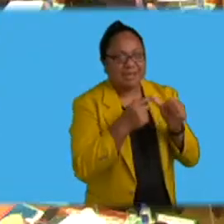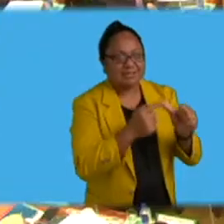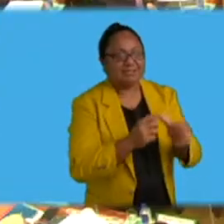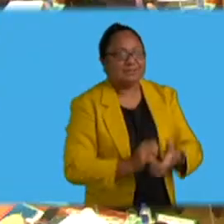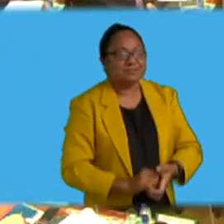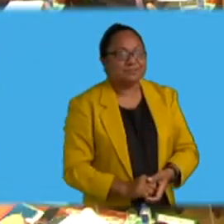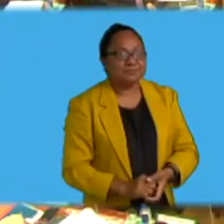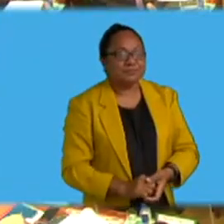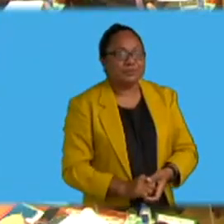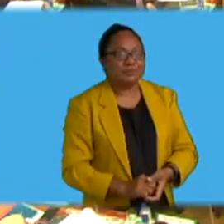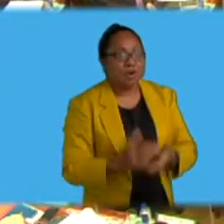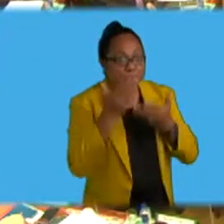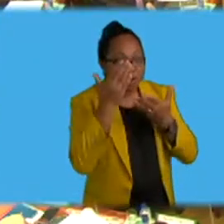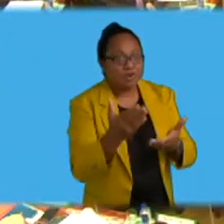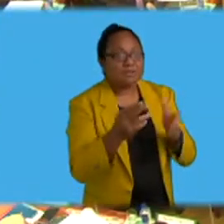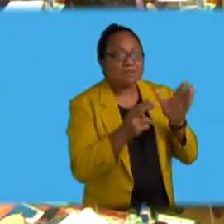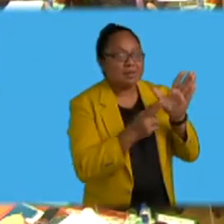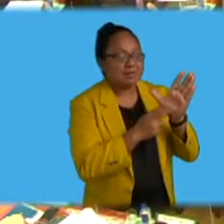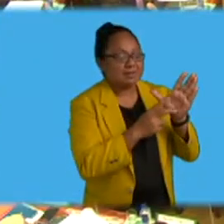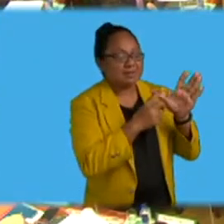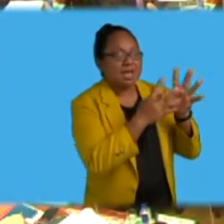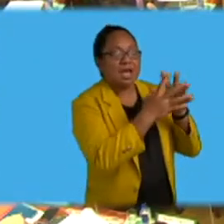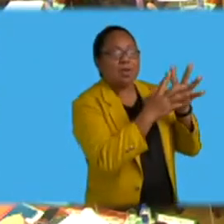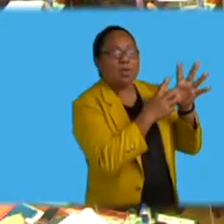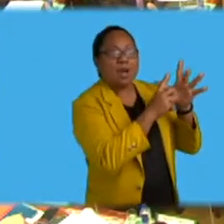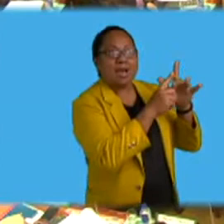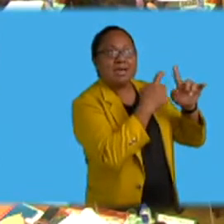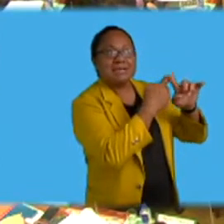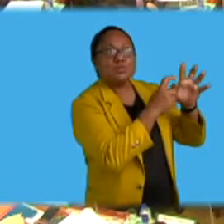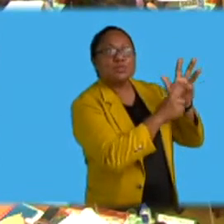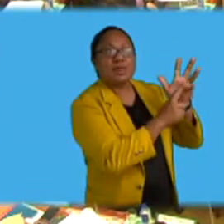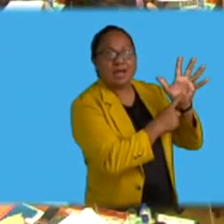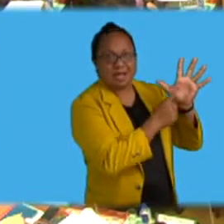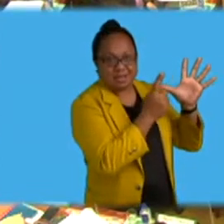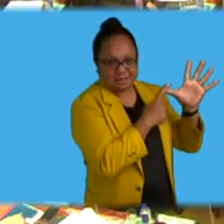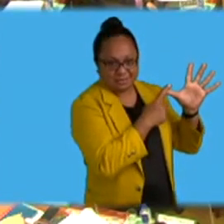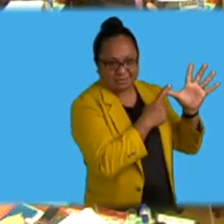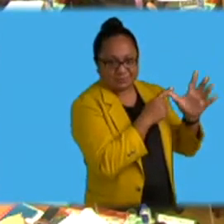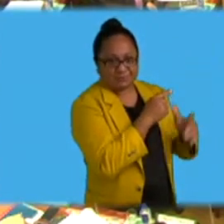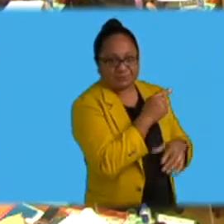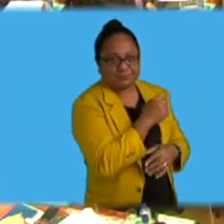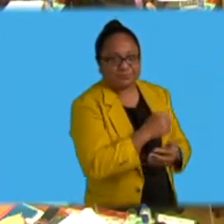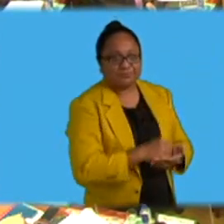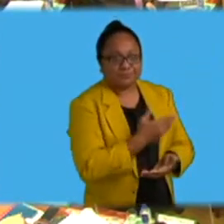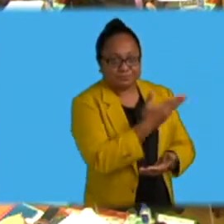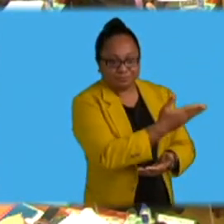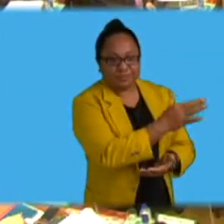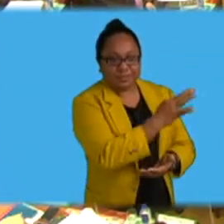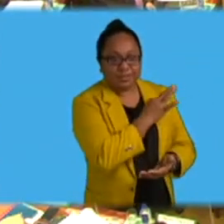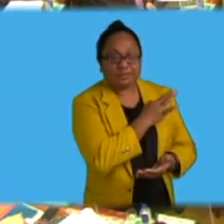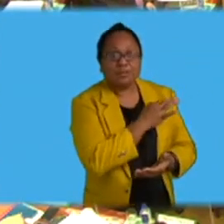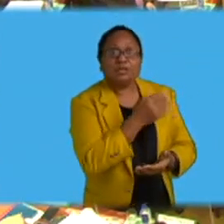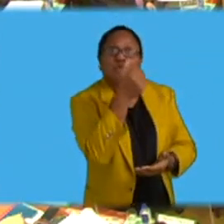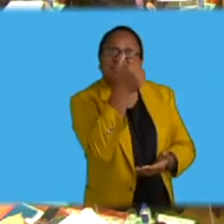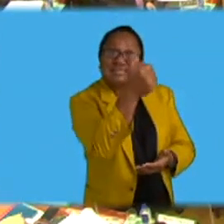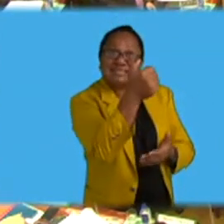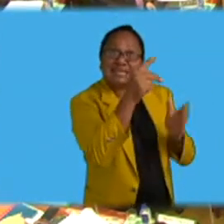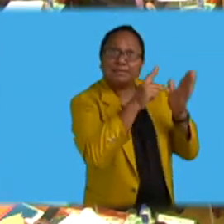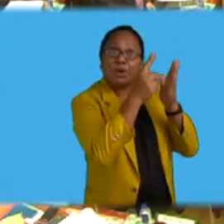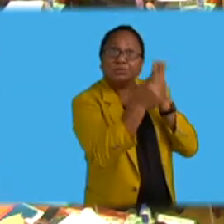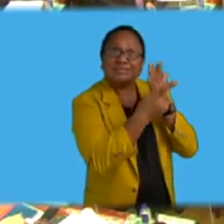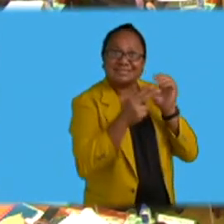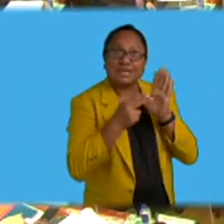Honorable Noikulu. For the clarification, Madam Speaker, 6 projects in the north. Could